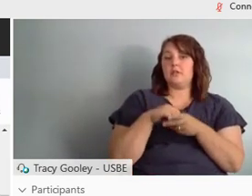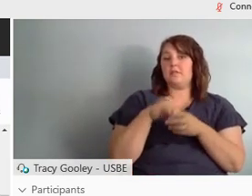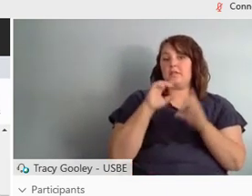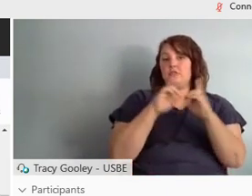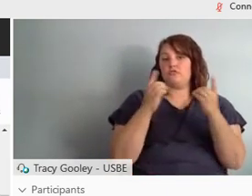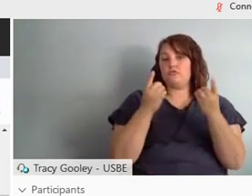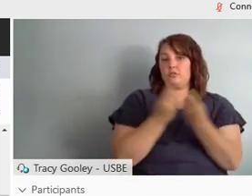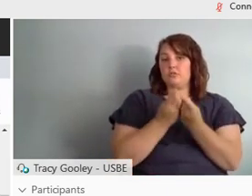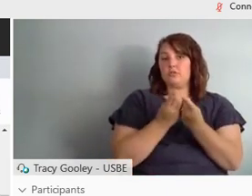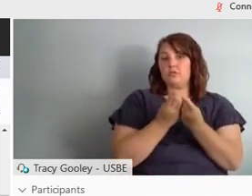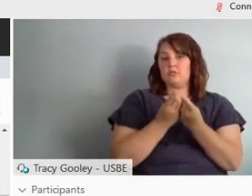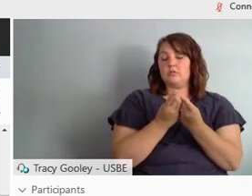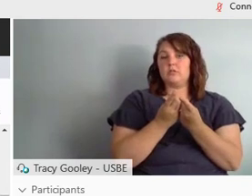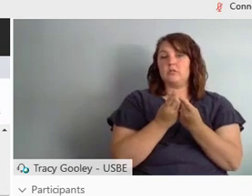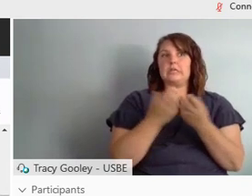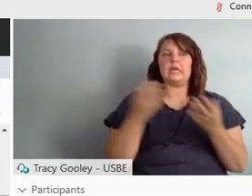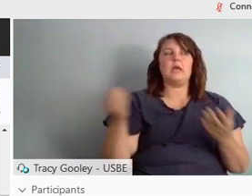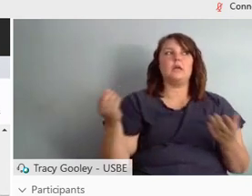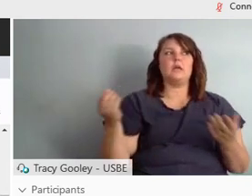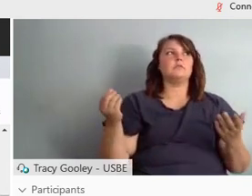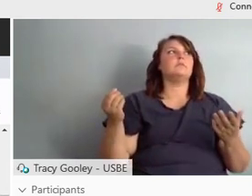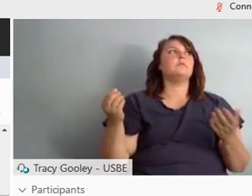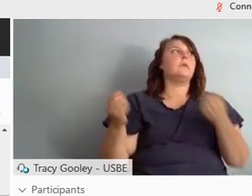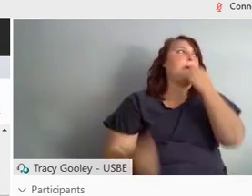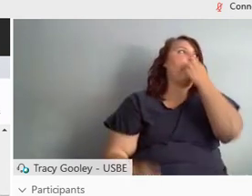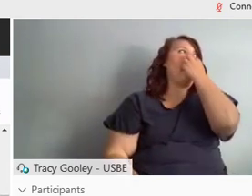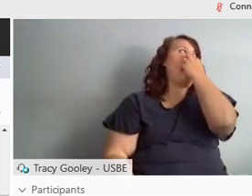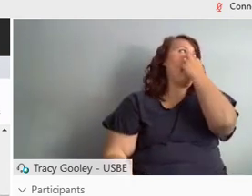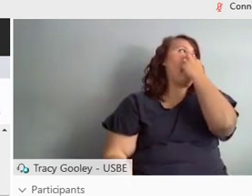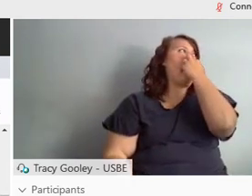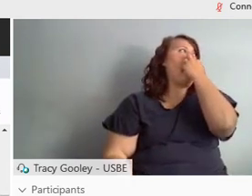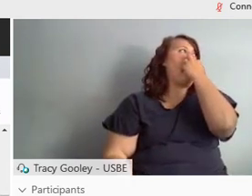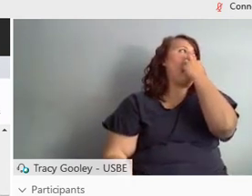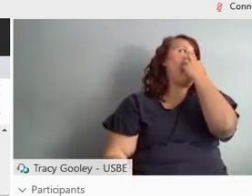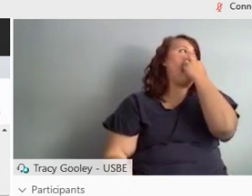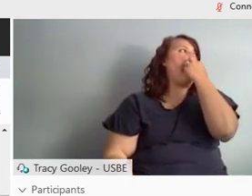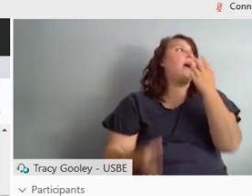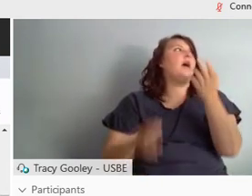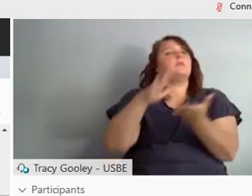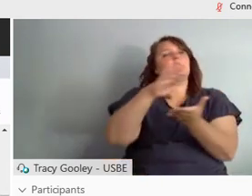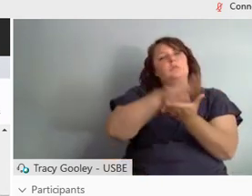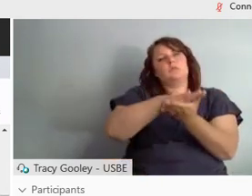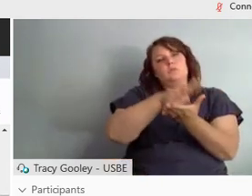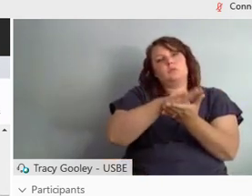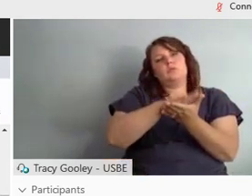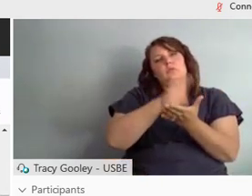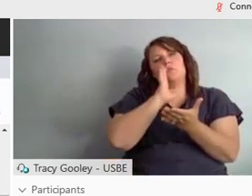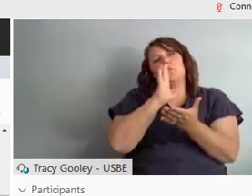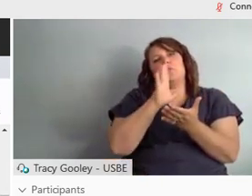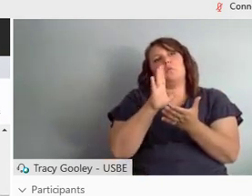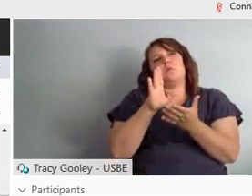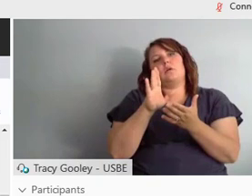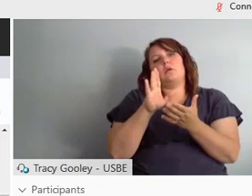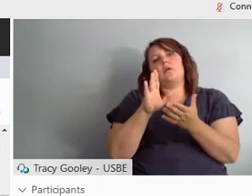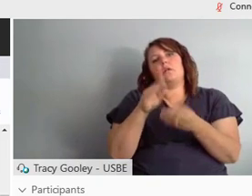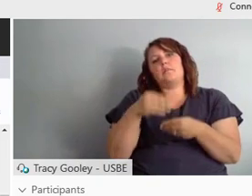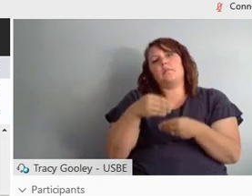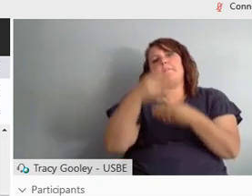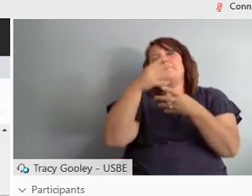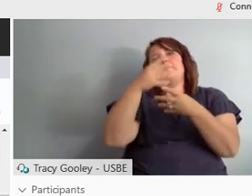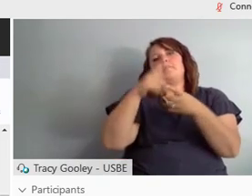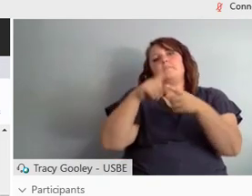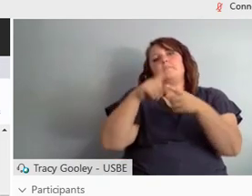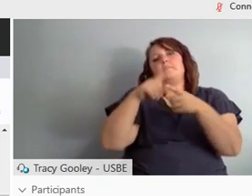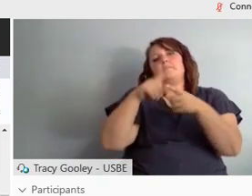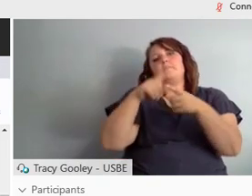the districts and the school will populate based on user roles. Since